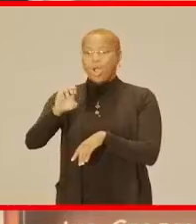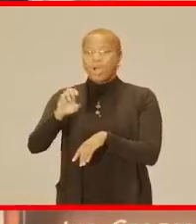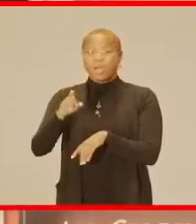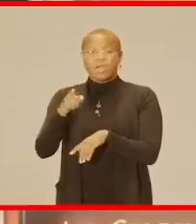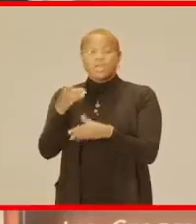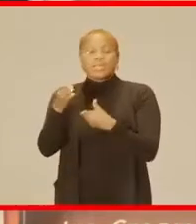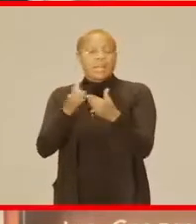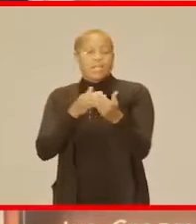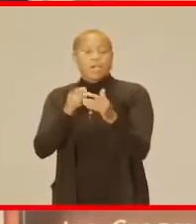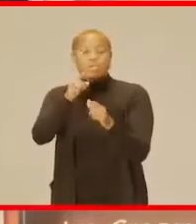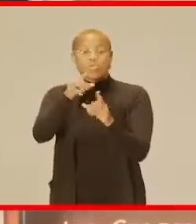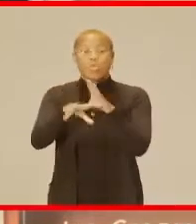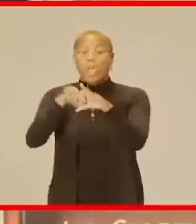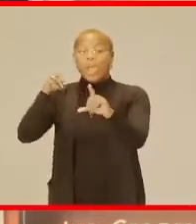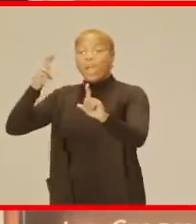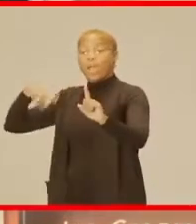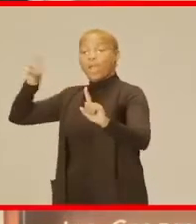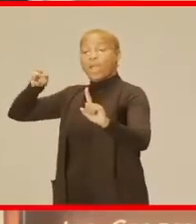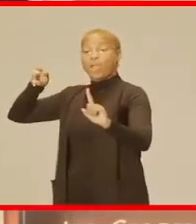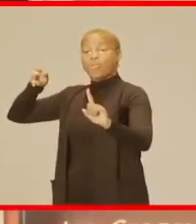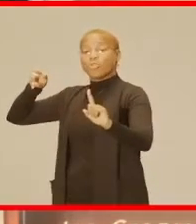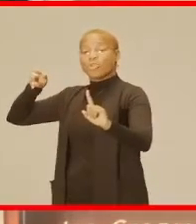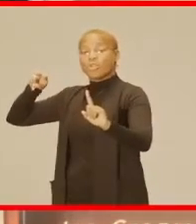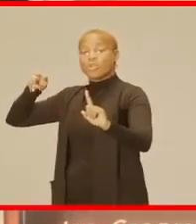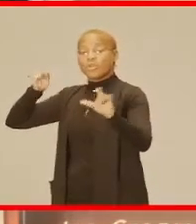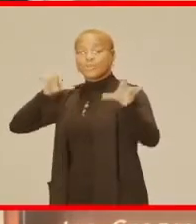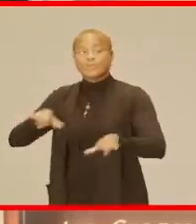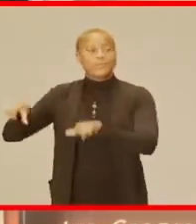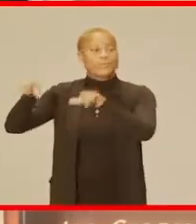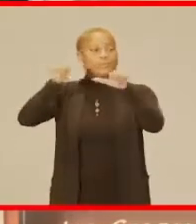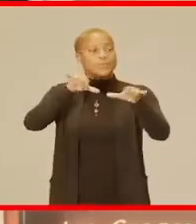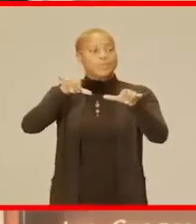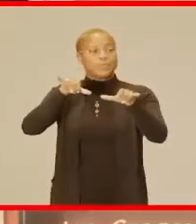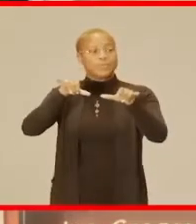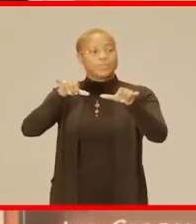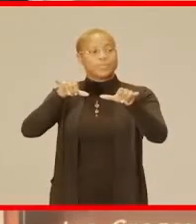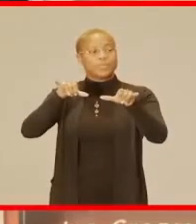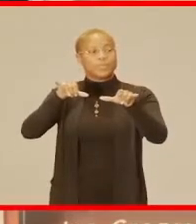You are the outsider in these worlds.